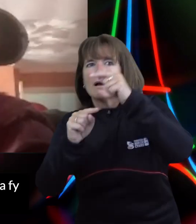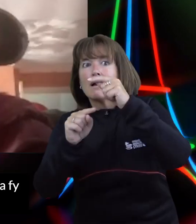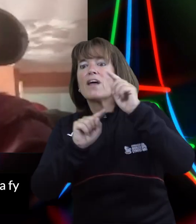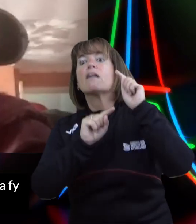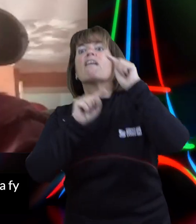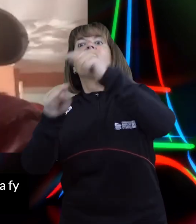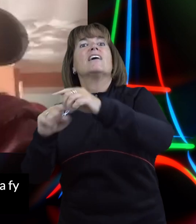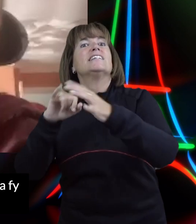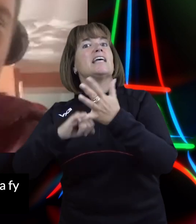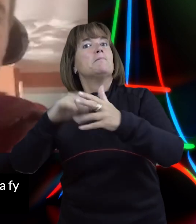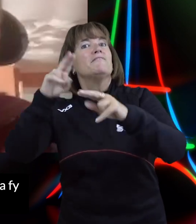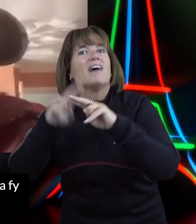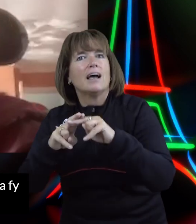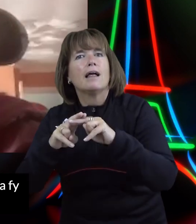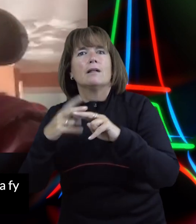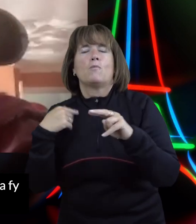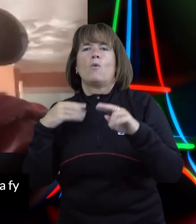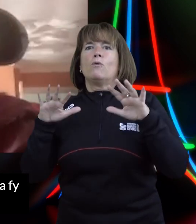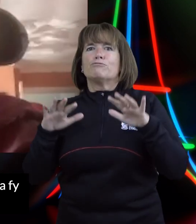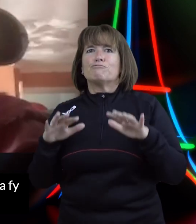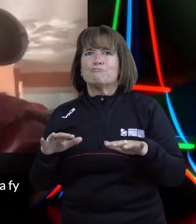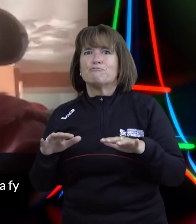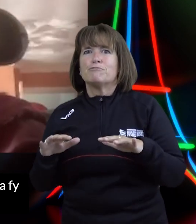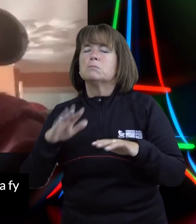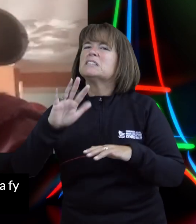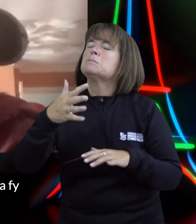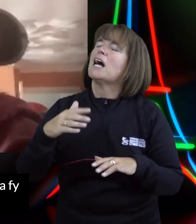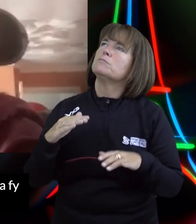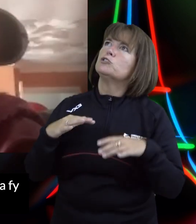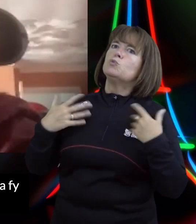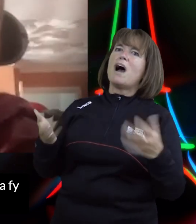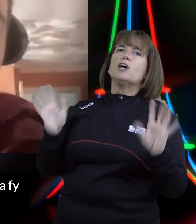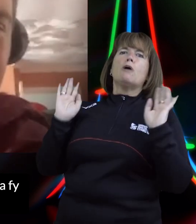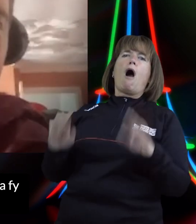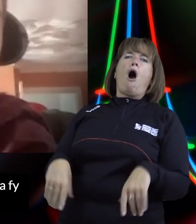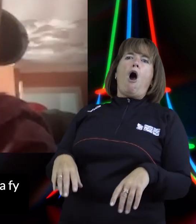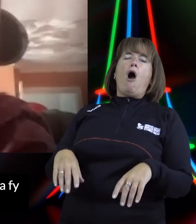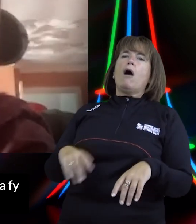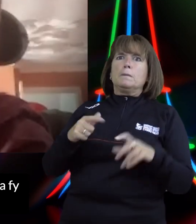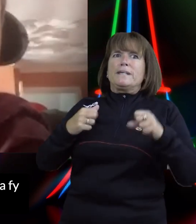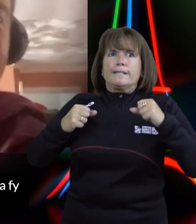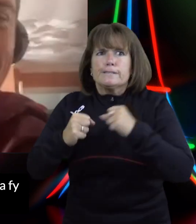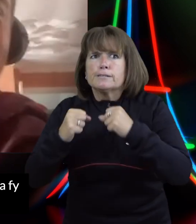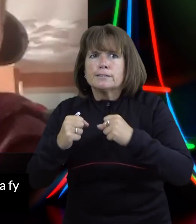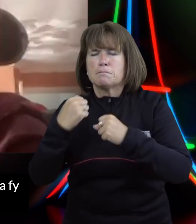So yeah, get to the semis and I relax a little bit and sometimes too much. So